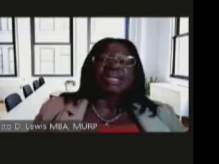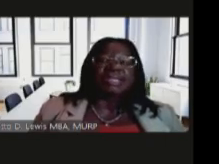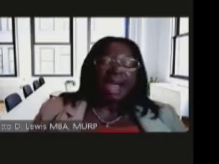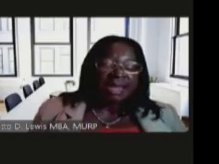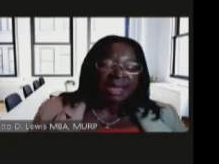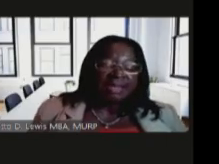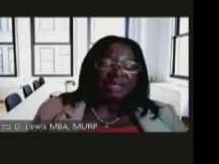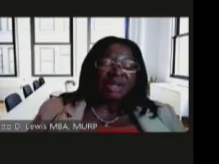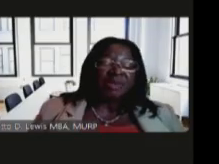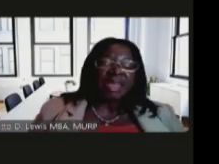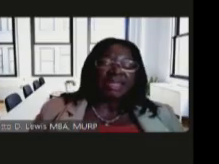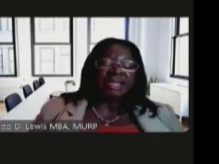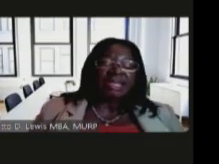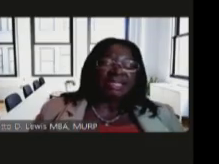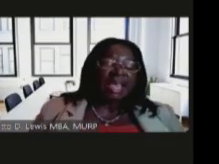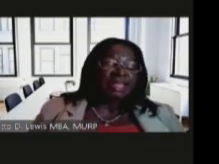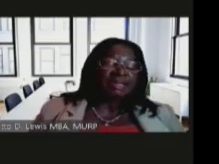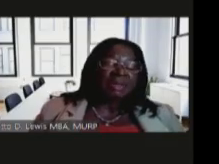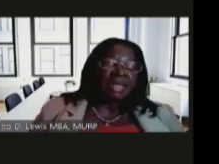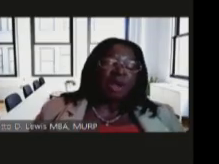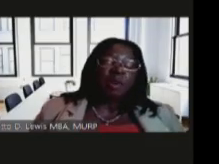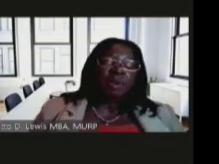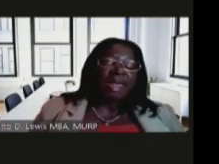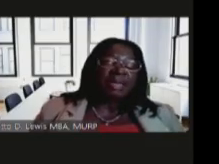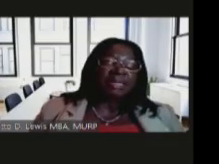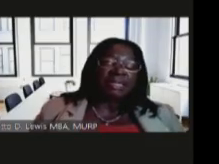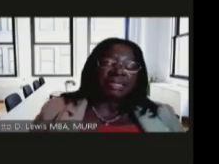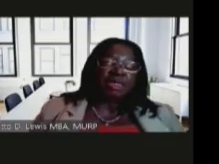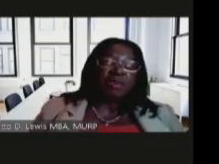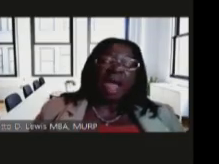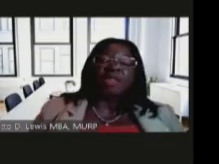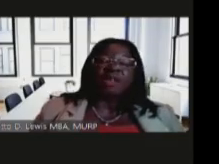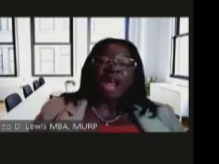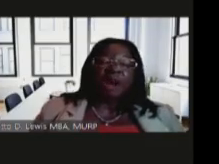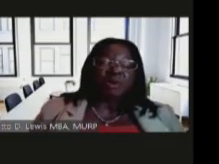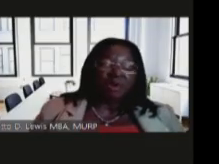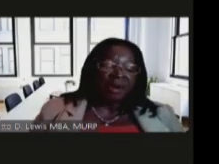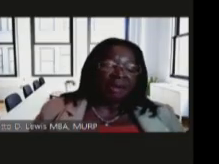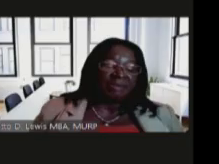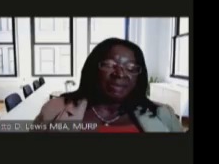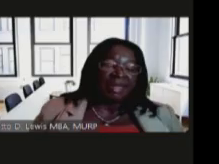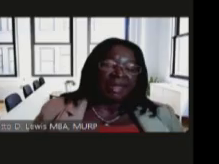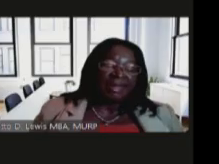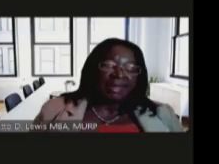was exciting to note that the attendance at this meeting remained consistent throughout the entire